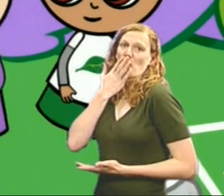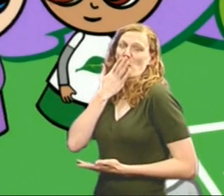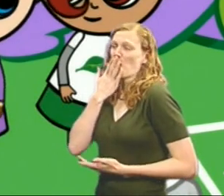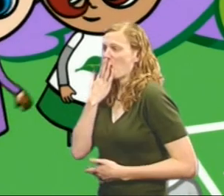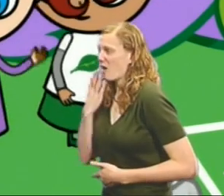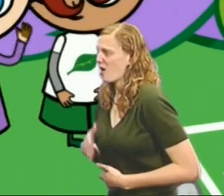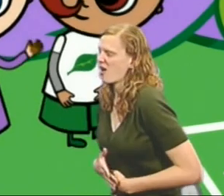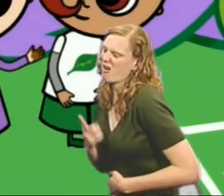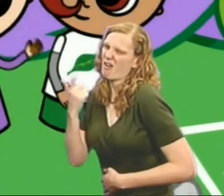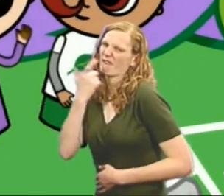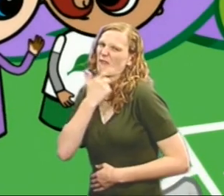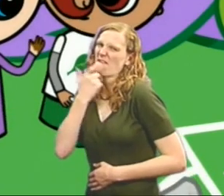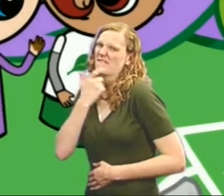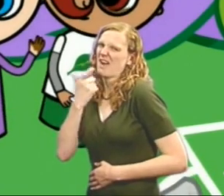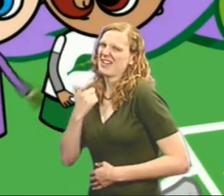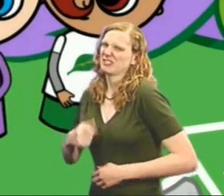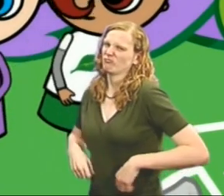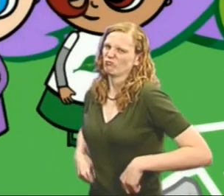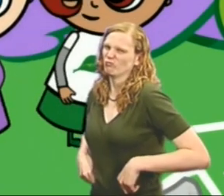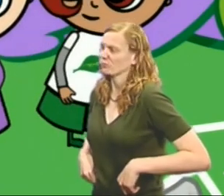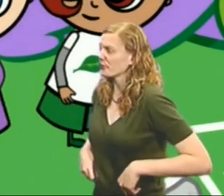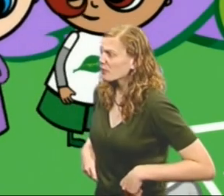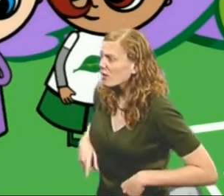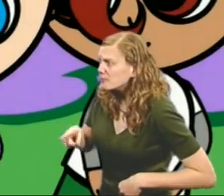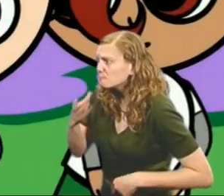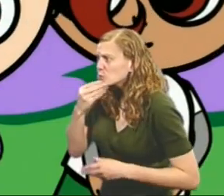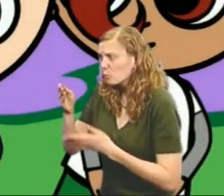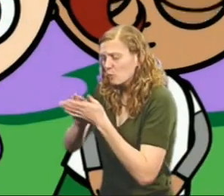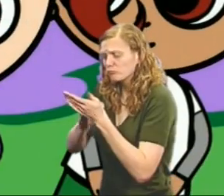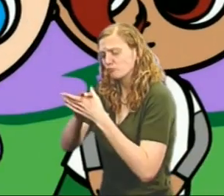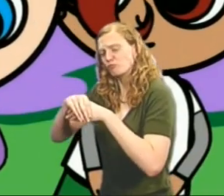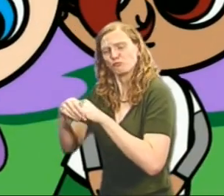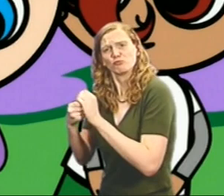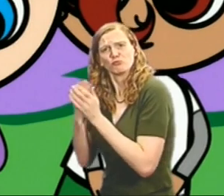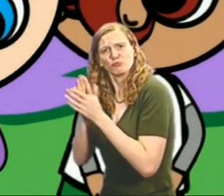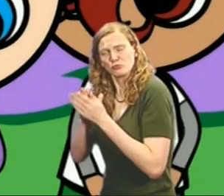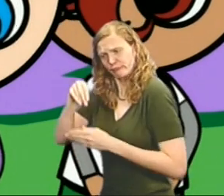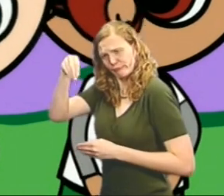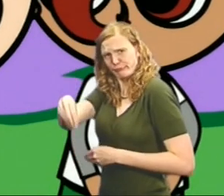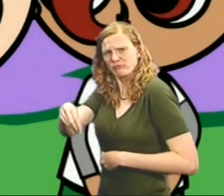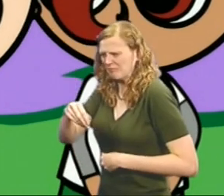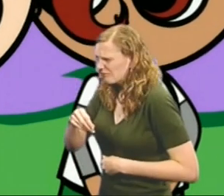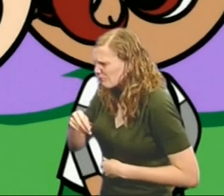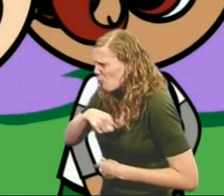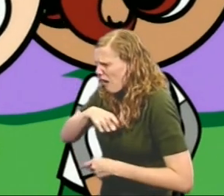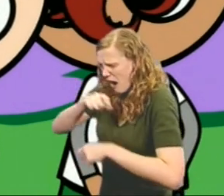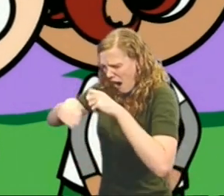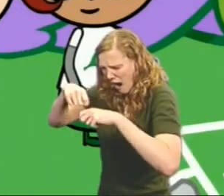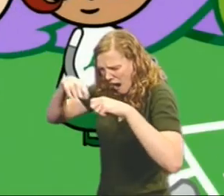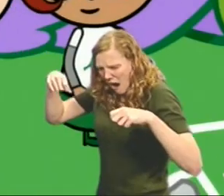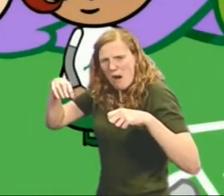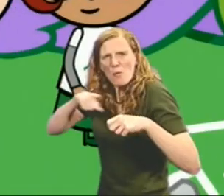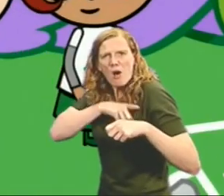Very funny, Mick. Here, Ellie, use this to wipe your hands. Rafe, why have you tied a knot in your